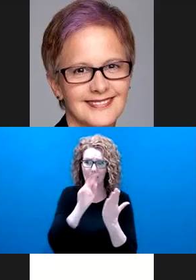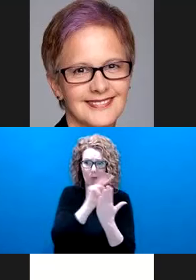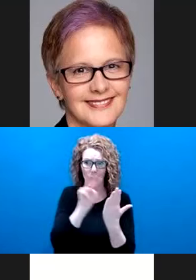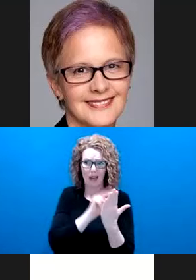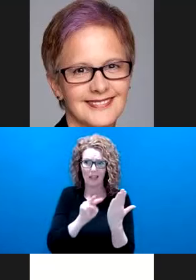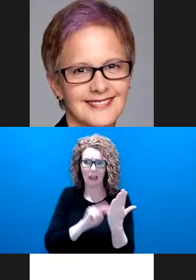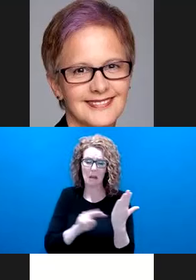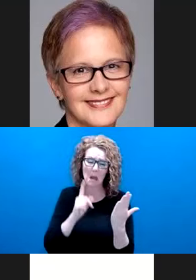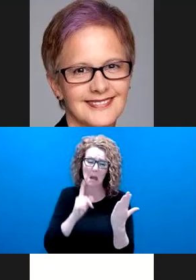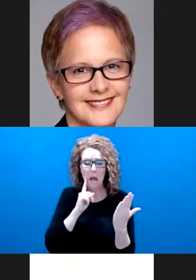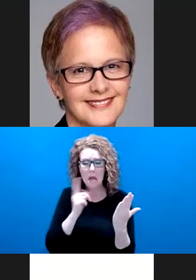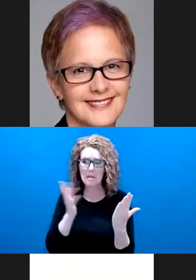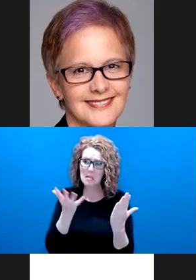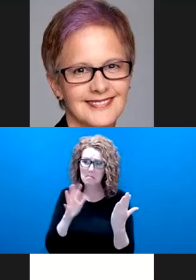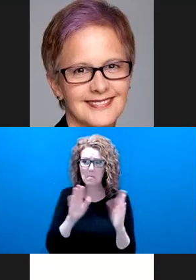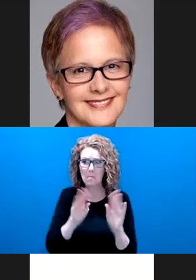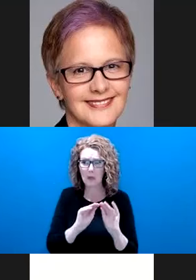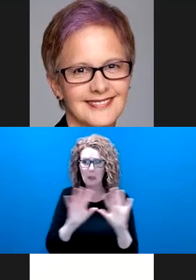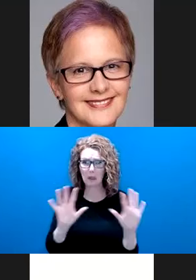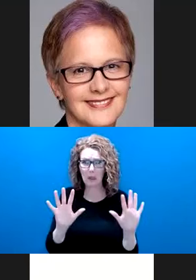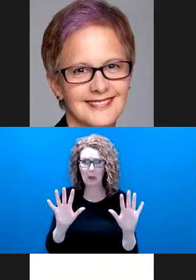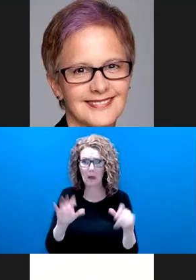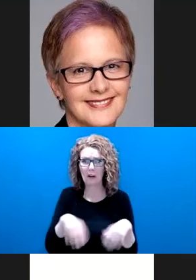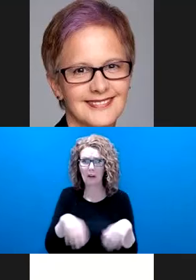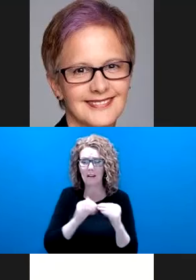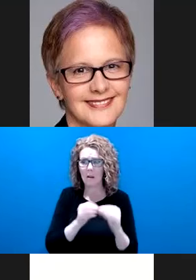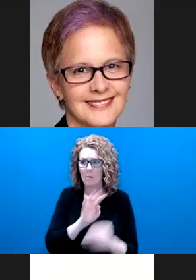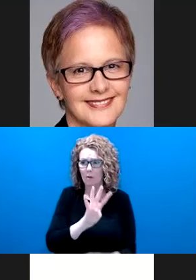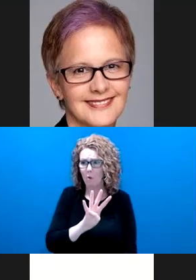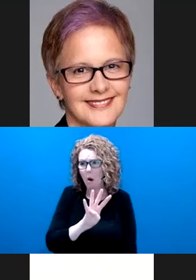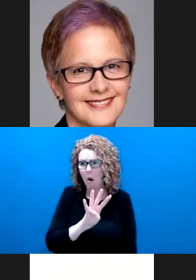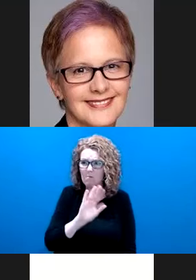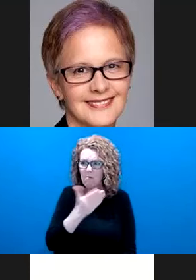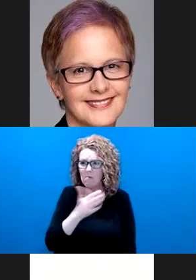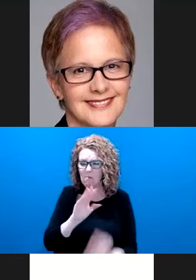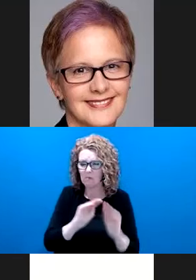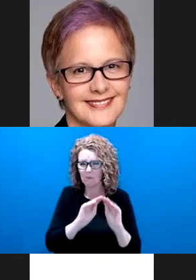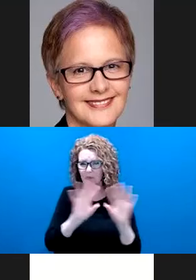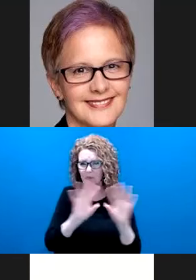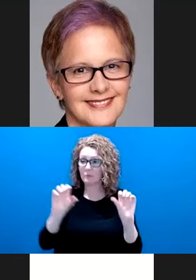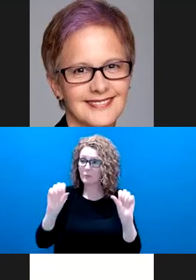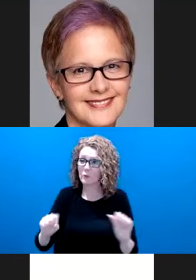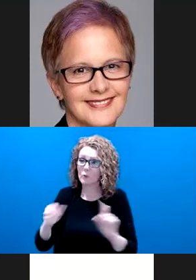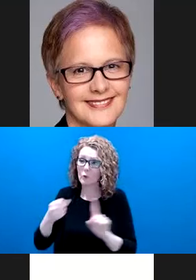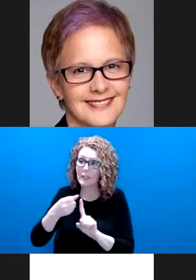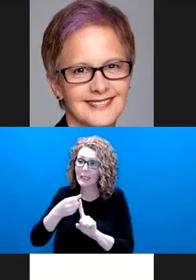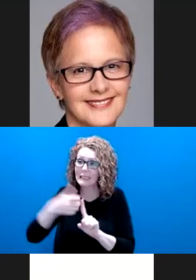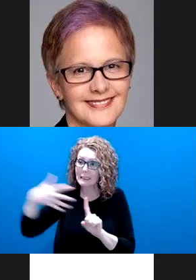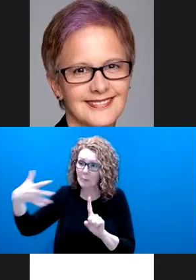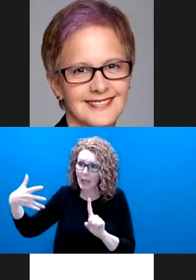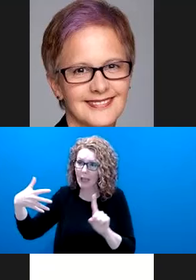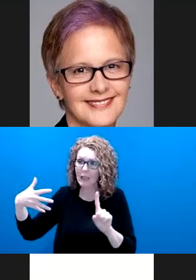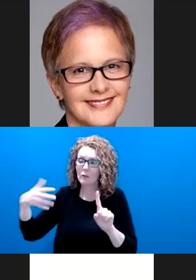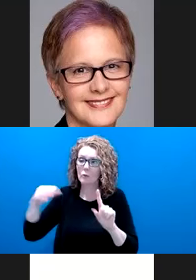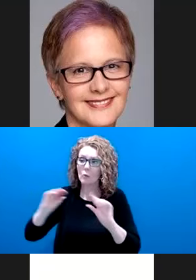that confusing, particularly the structural competence, but you could expand on those to clarify what